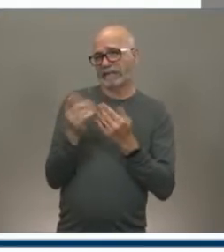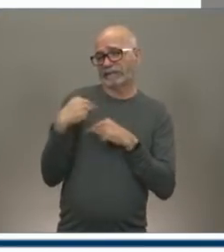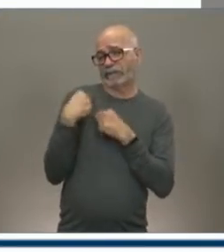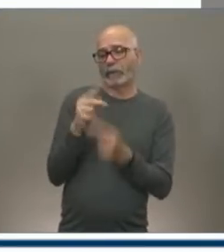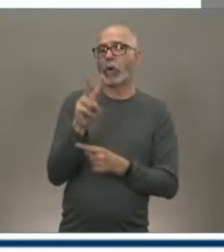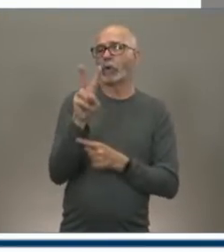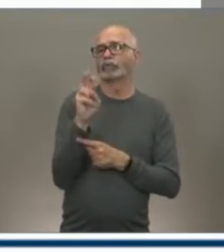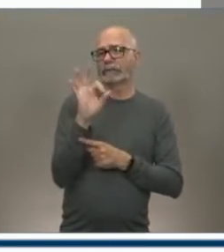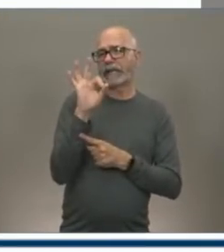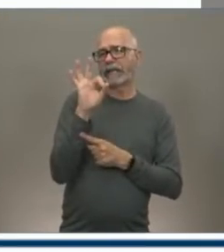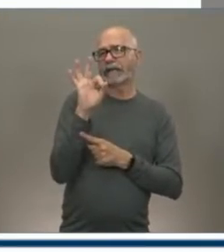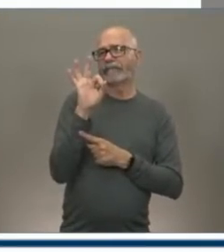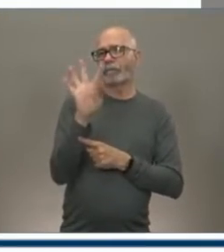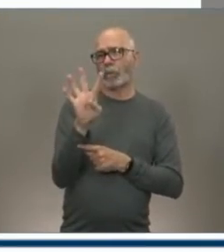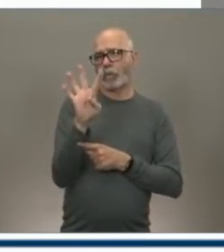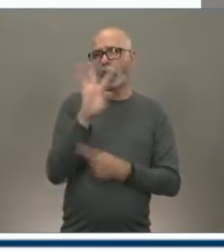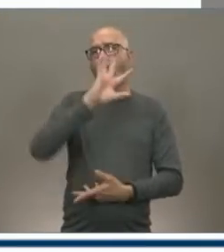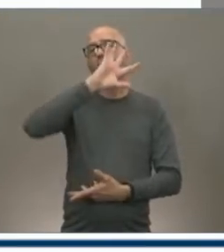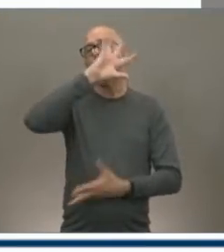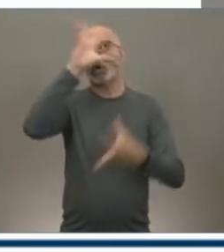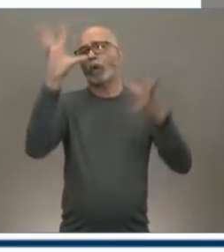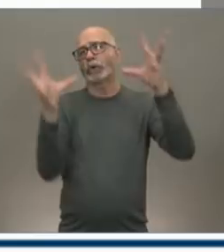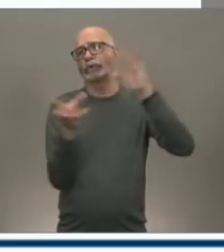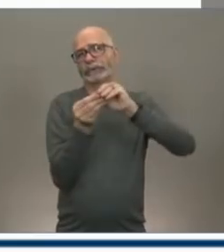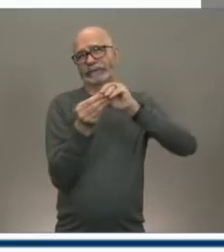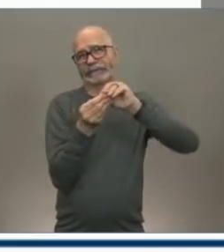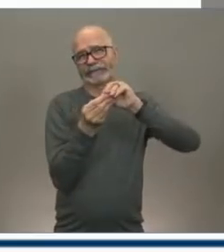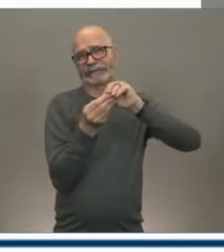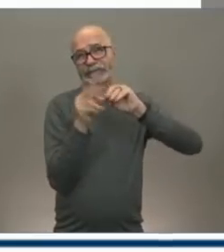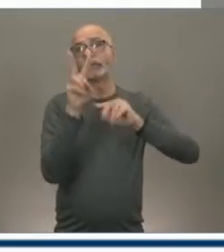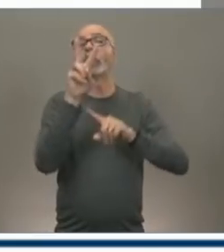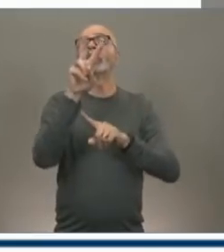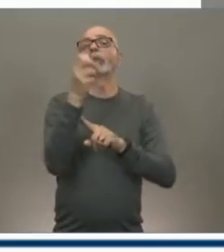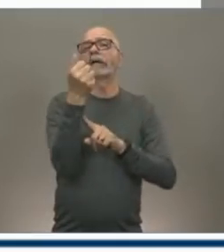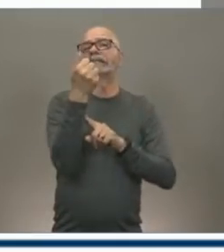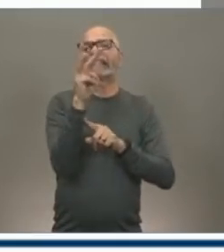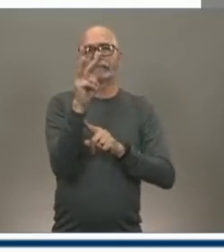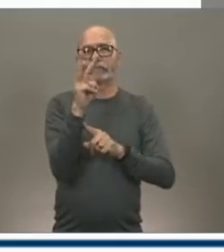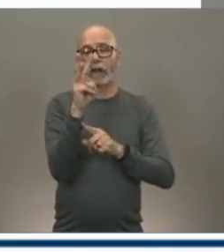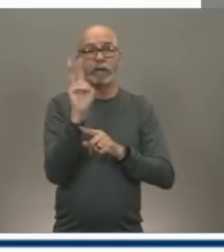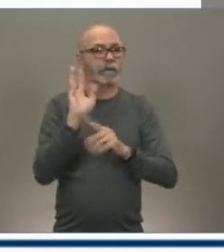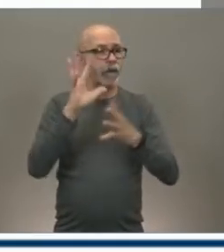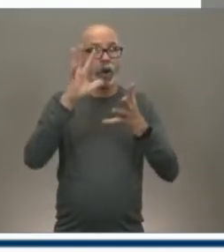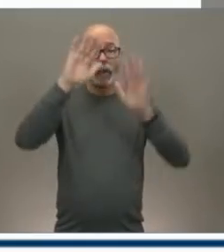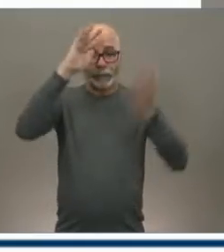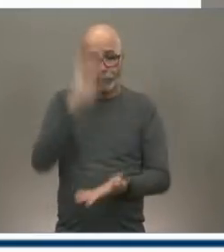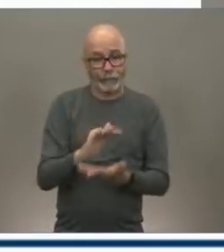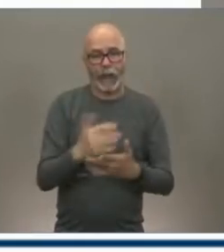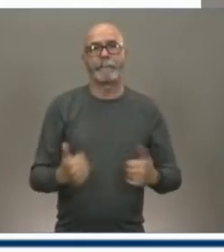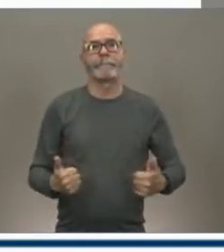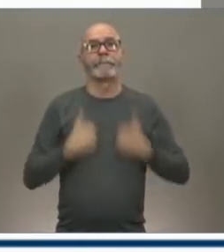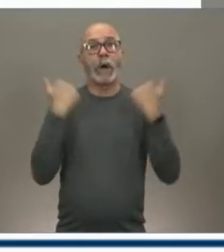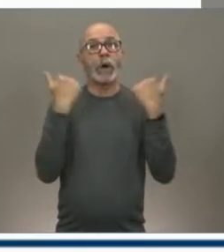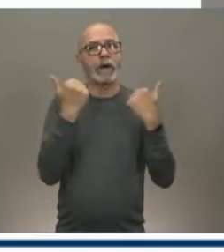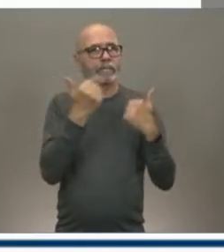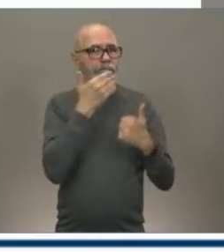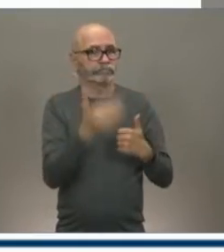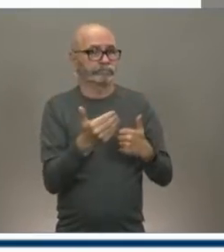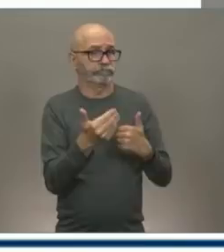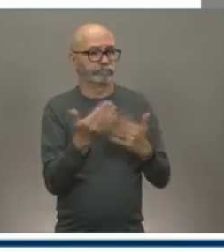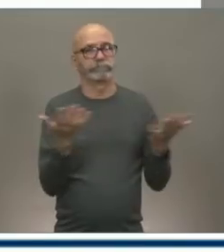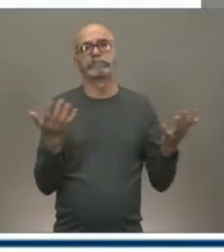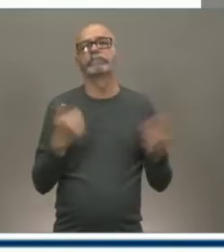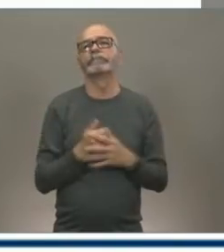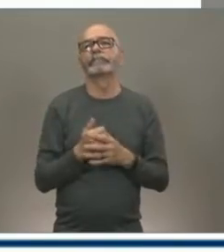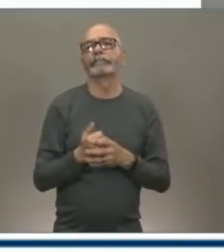in total, and 216 of those can now be considered resolved. What we're seeing right now in